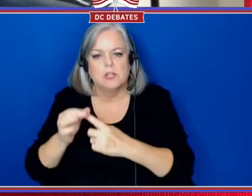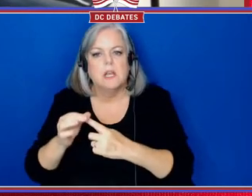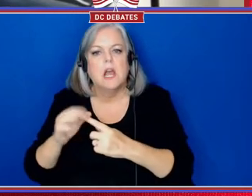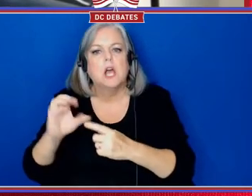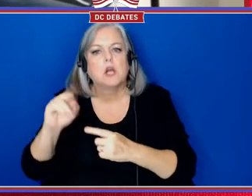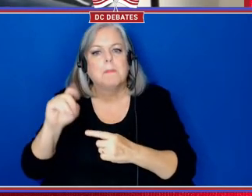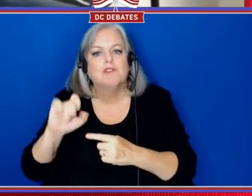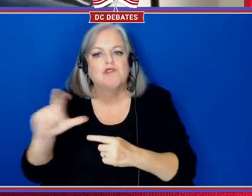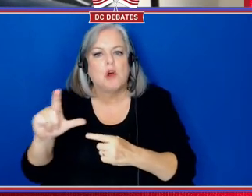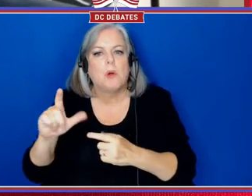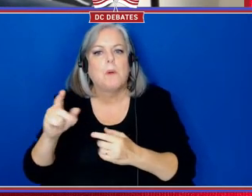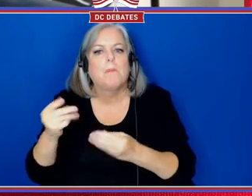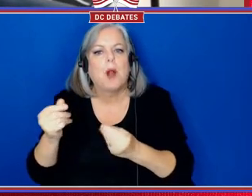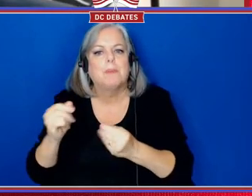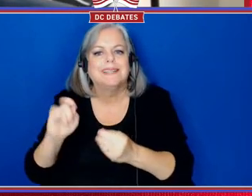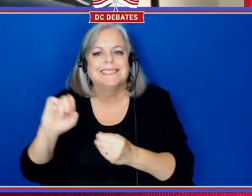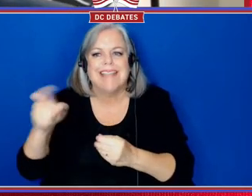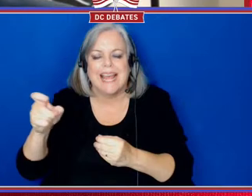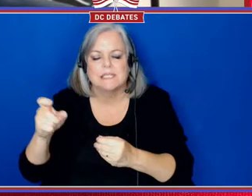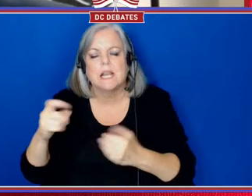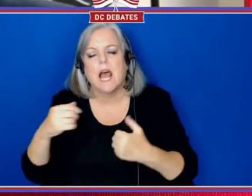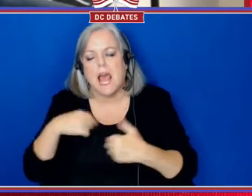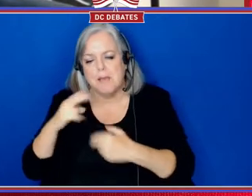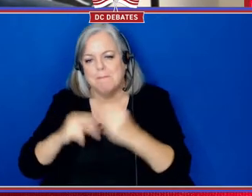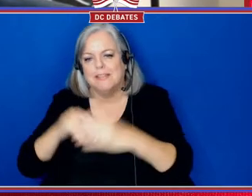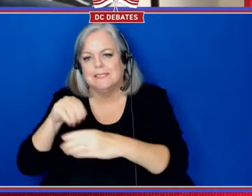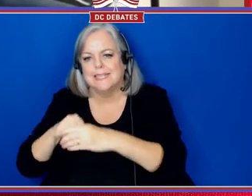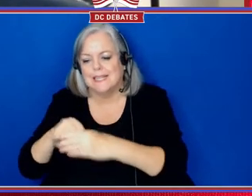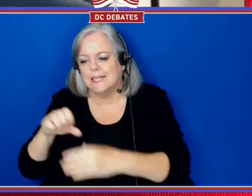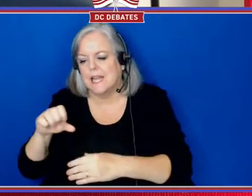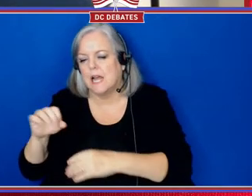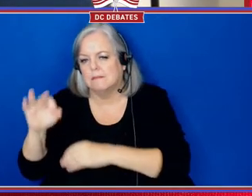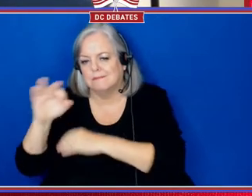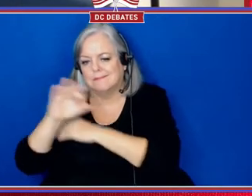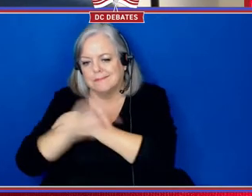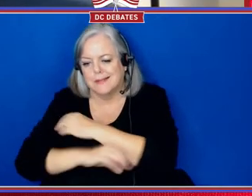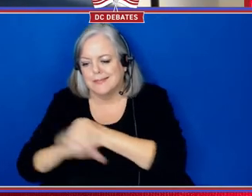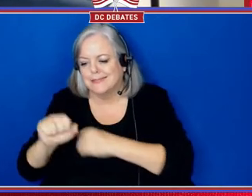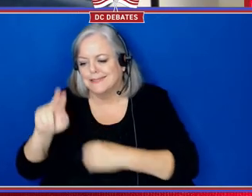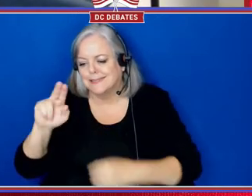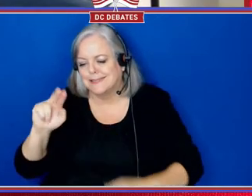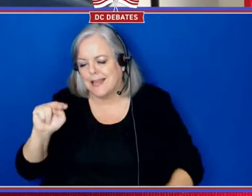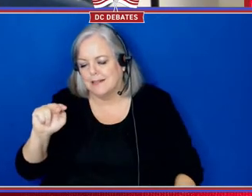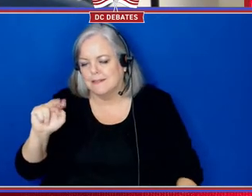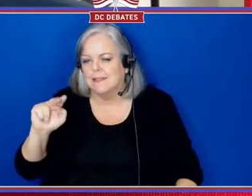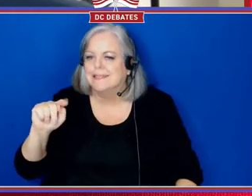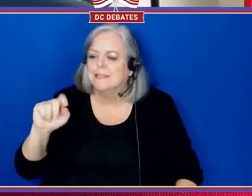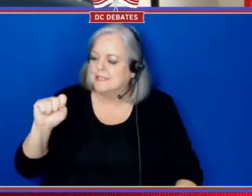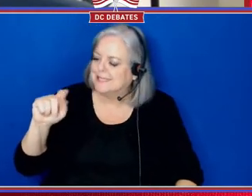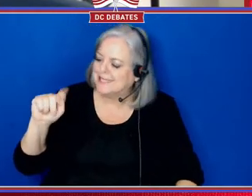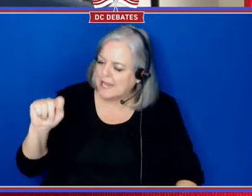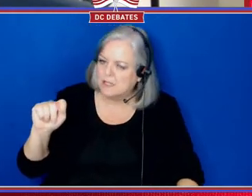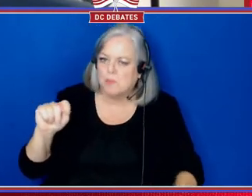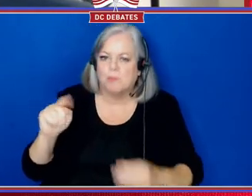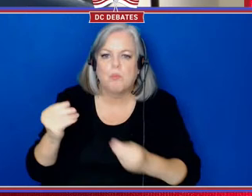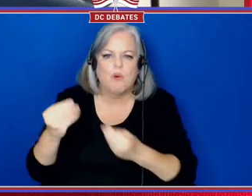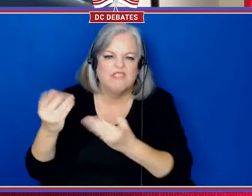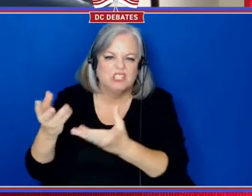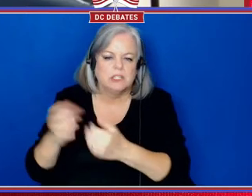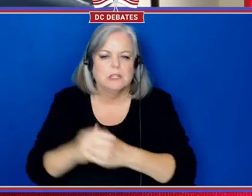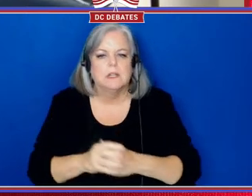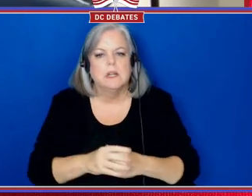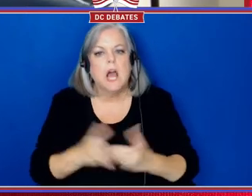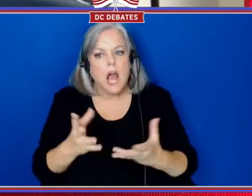provision. I want to focus on how we can make sure our residents can afford to stay here. And one thing I want the